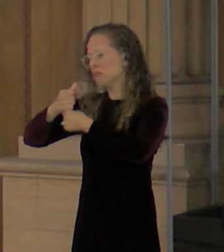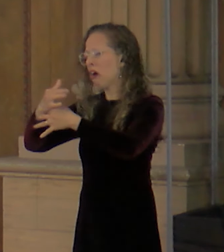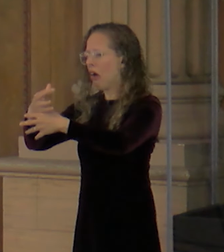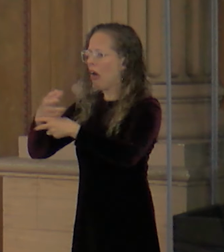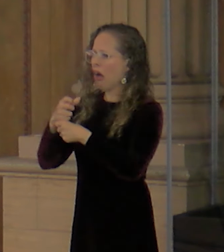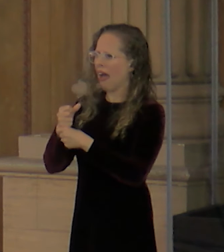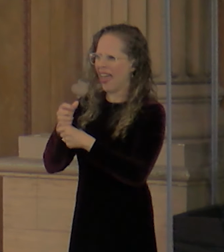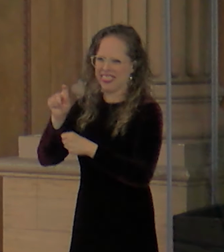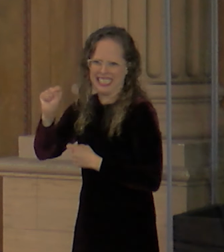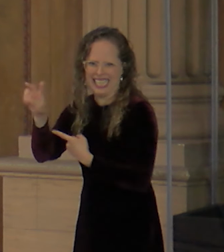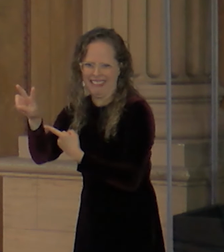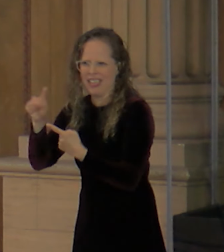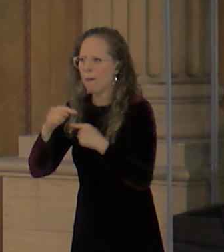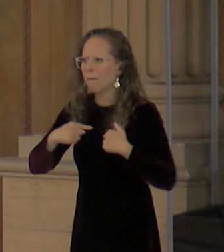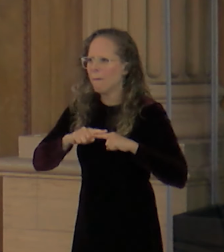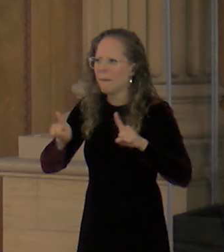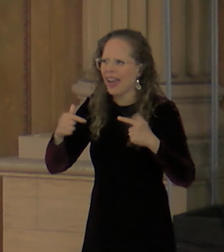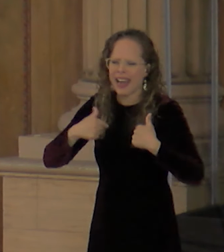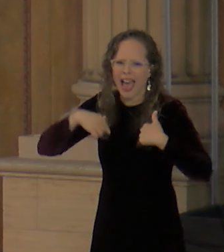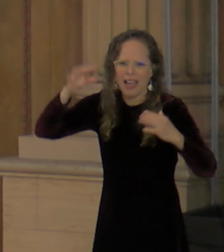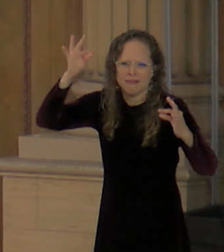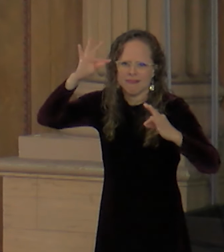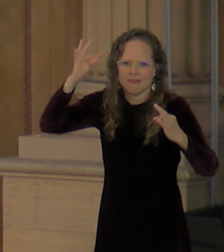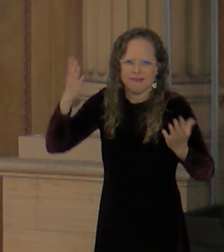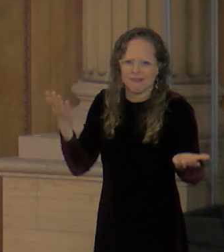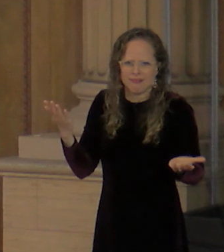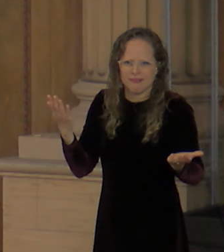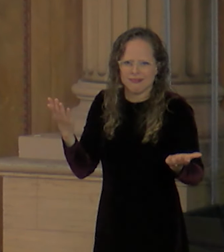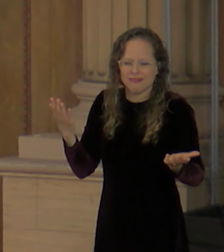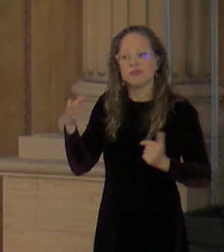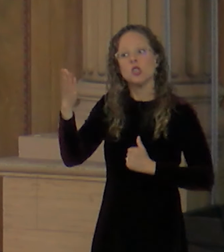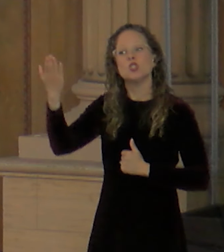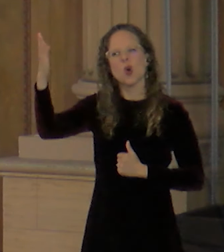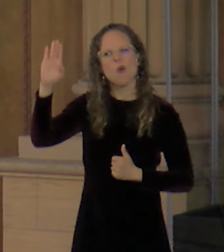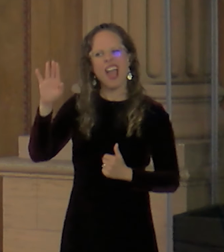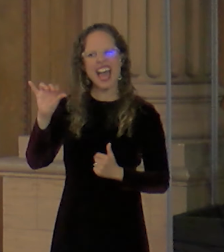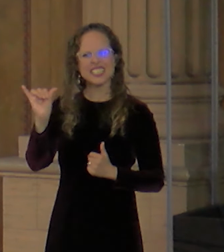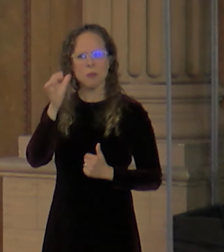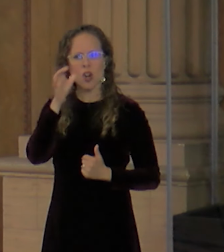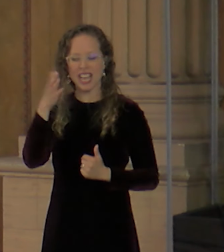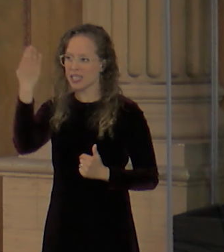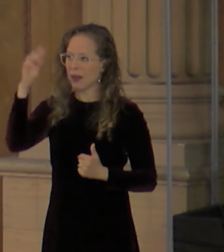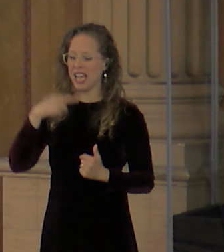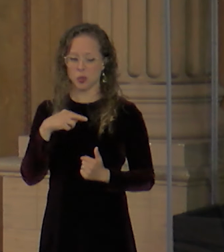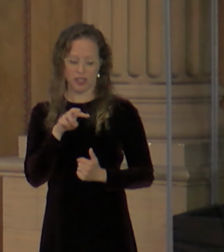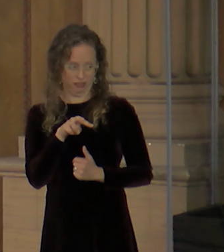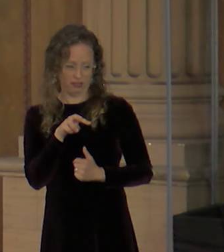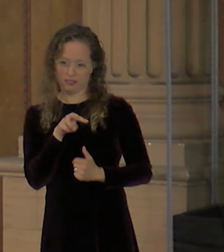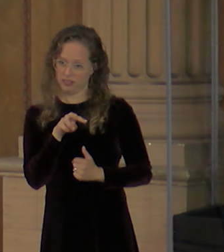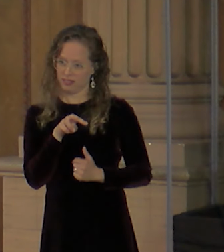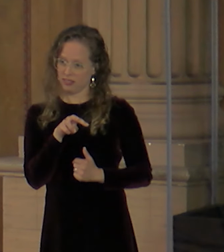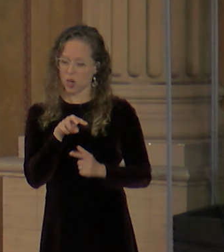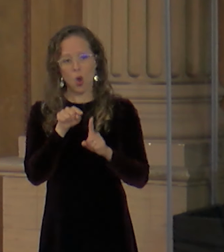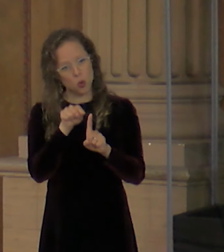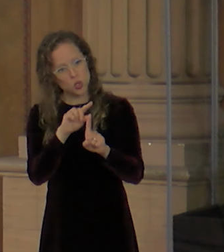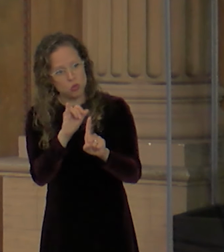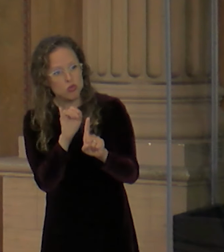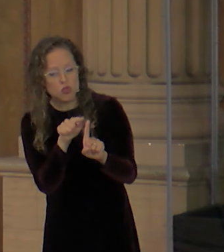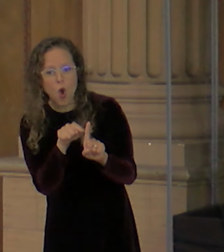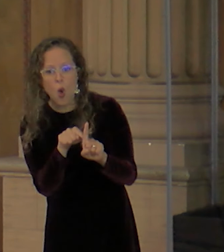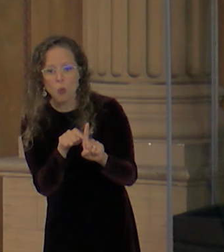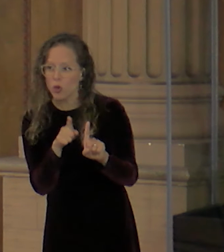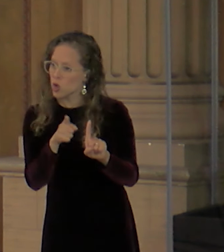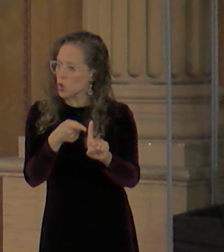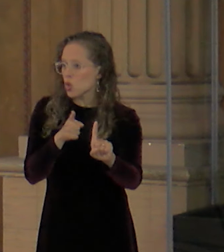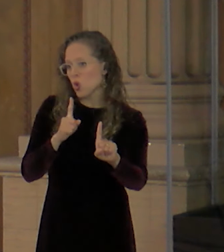know. And what God's doing here with Job is he's saying, can you do this? Can you see someone all the way to the bottom? Are you strong to be able to